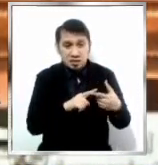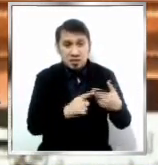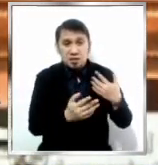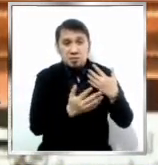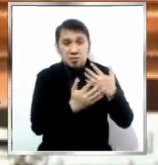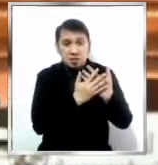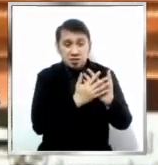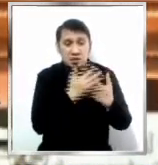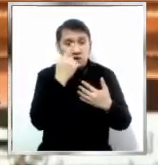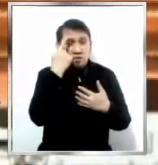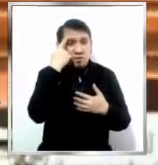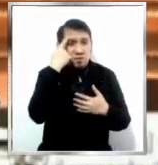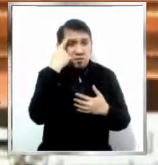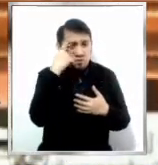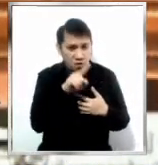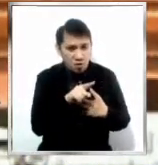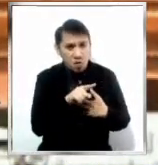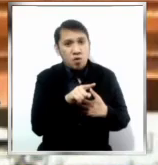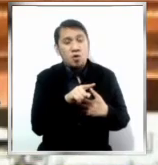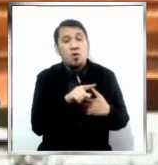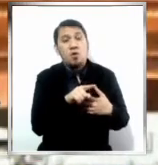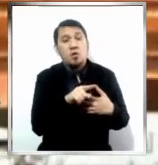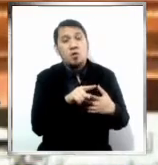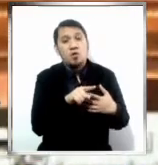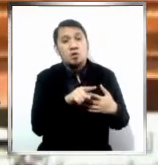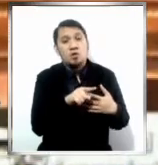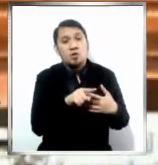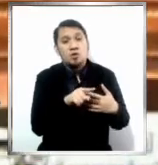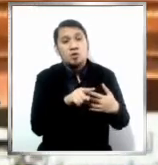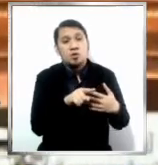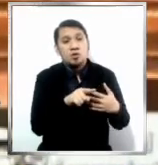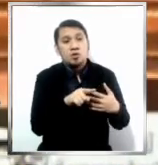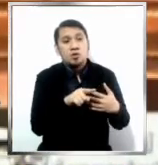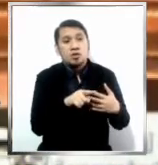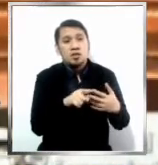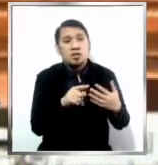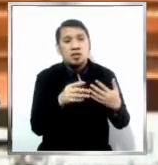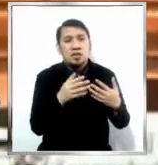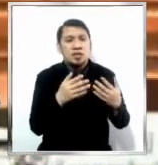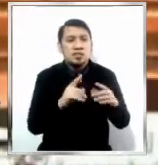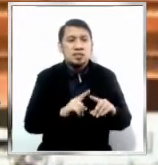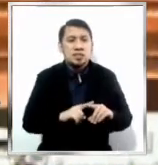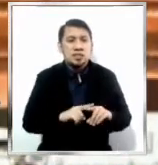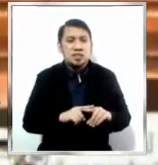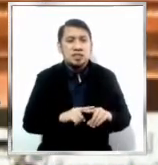the crime. Iba yung detenado ka habang